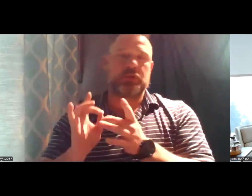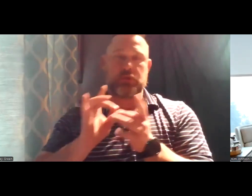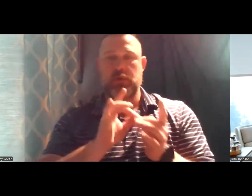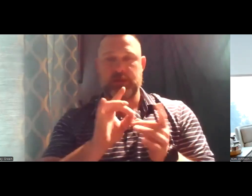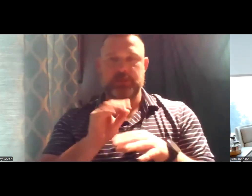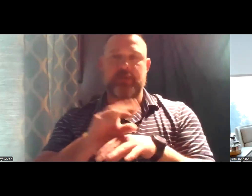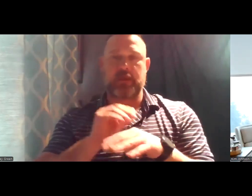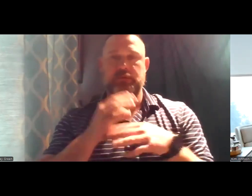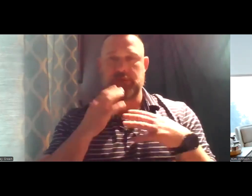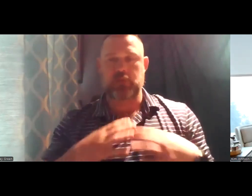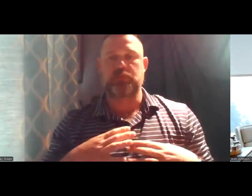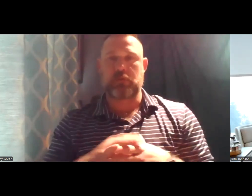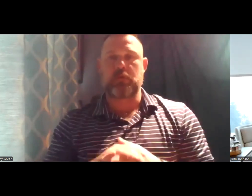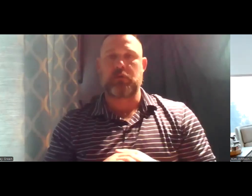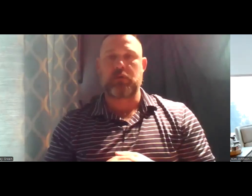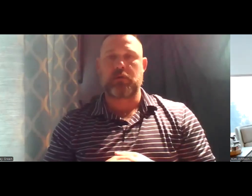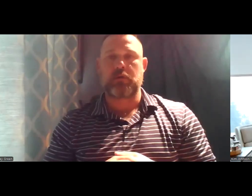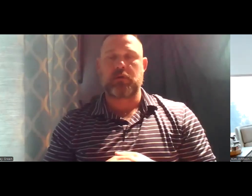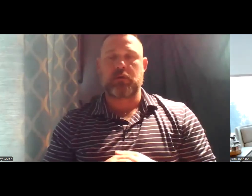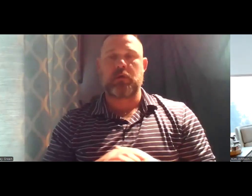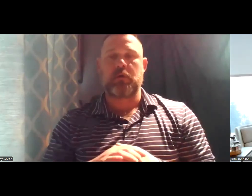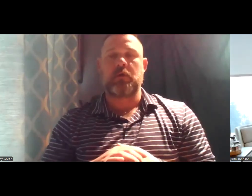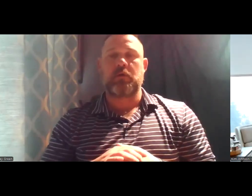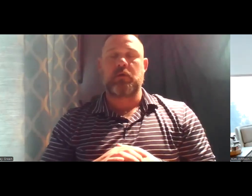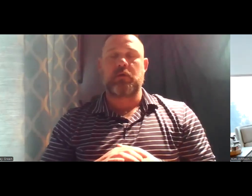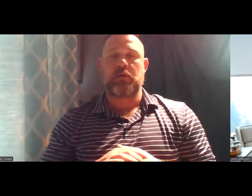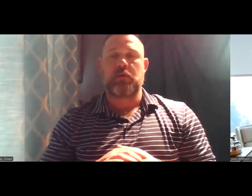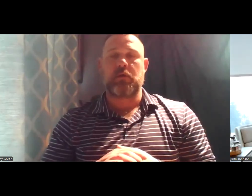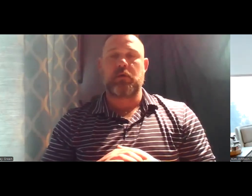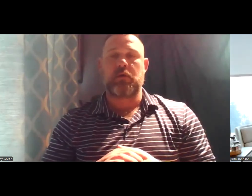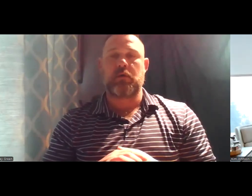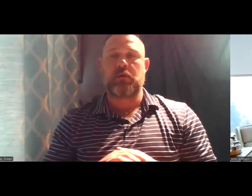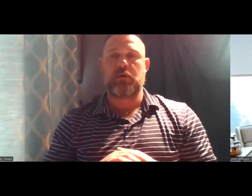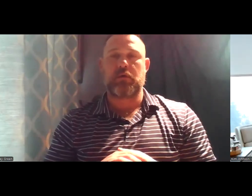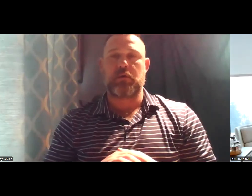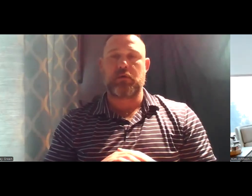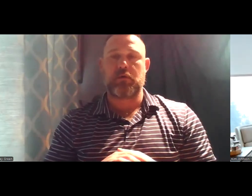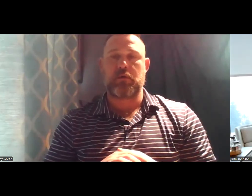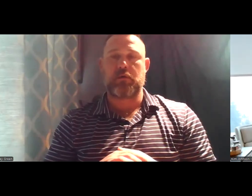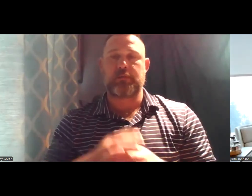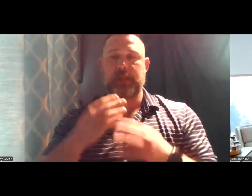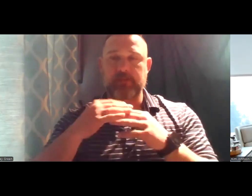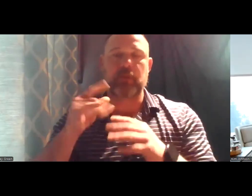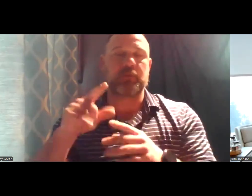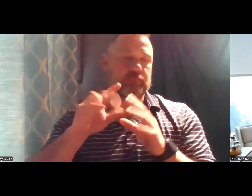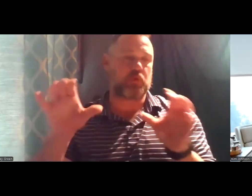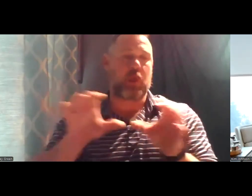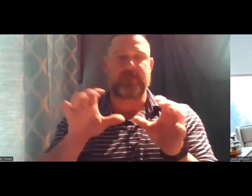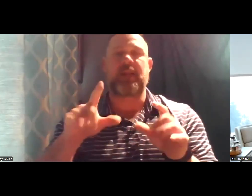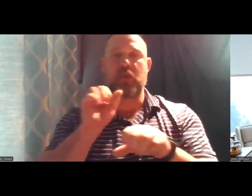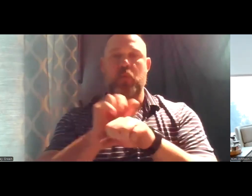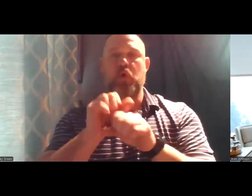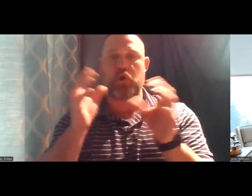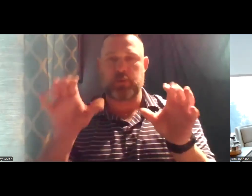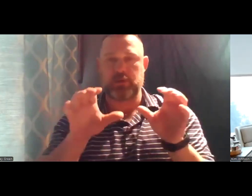council. So you are not only providing that advice, but it's being embedded and activated into the work that we do. This